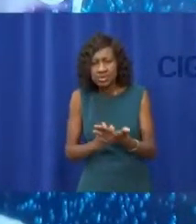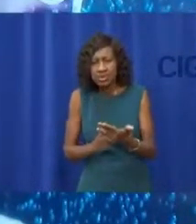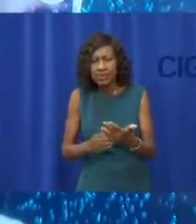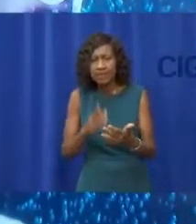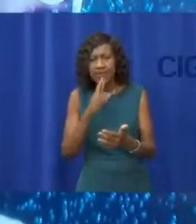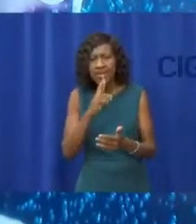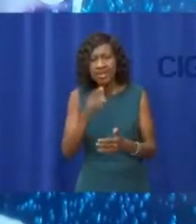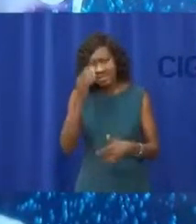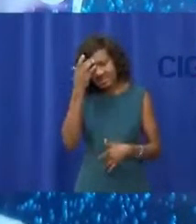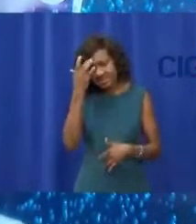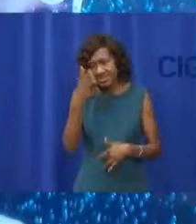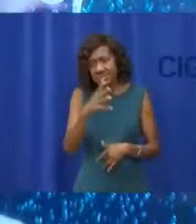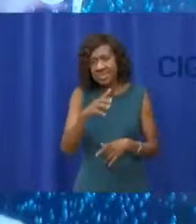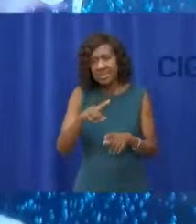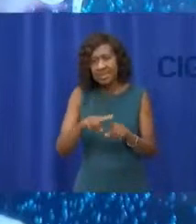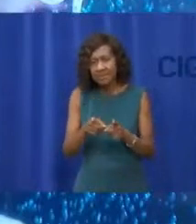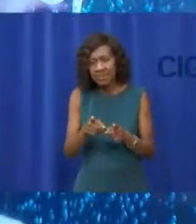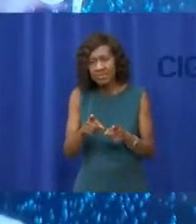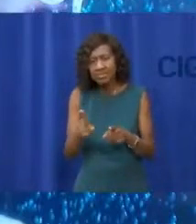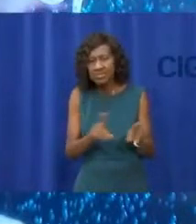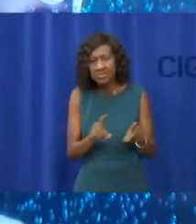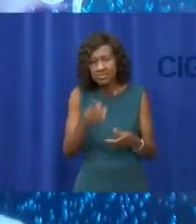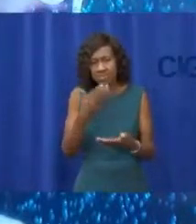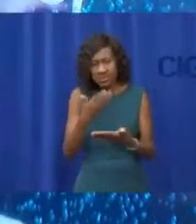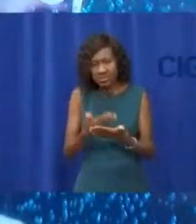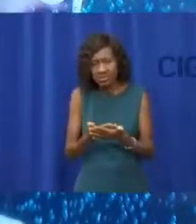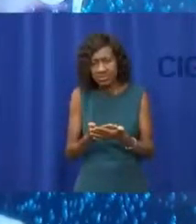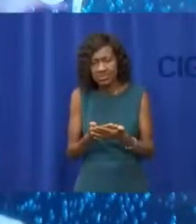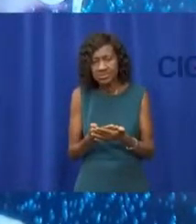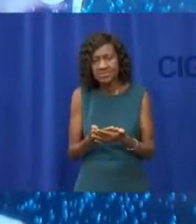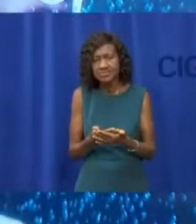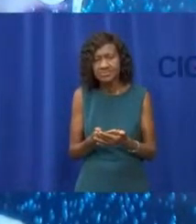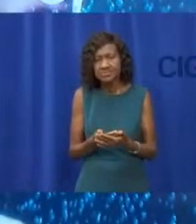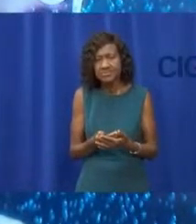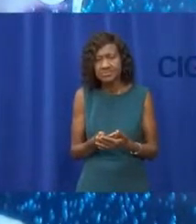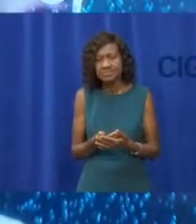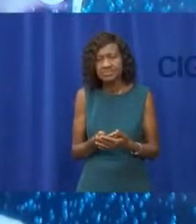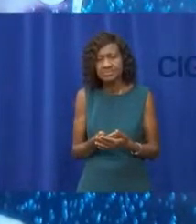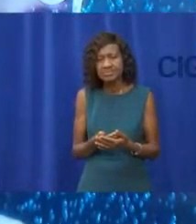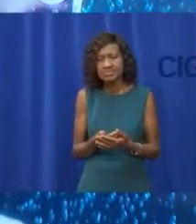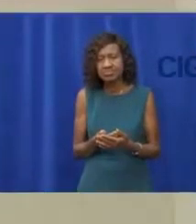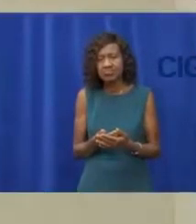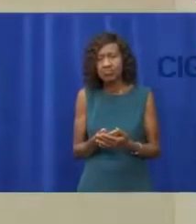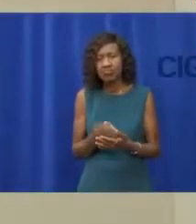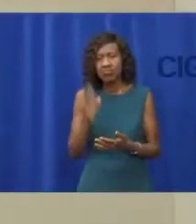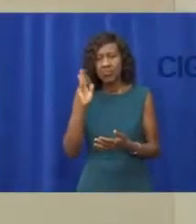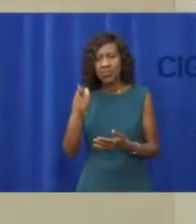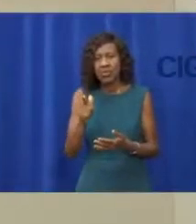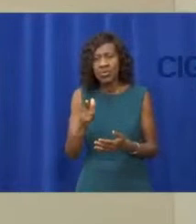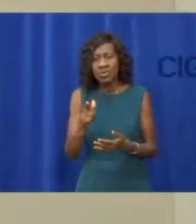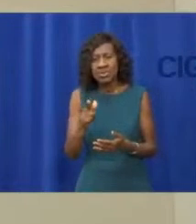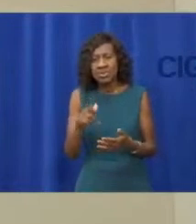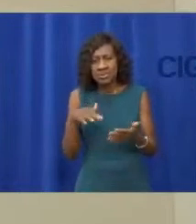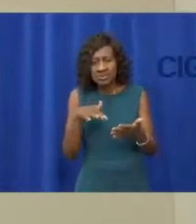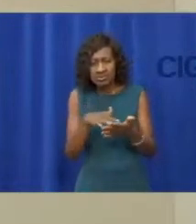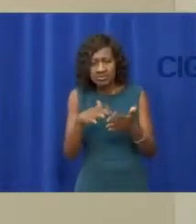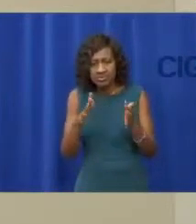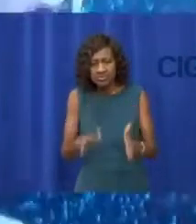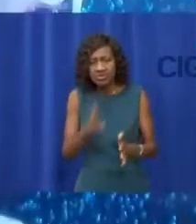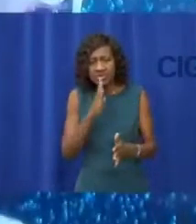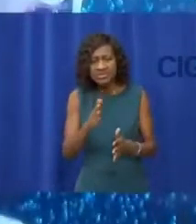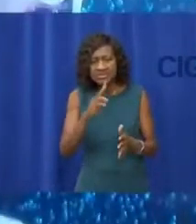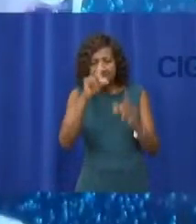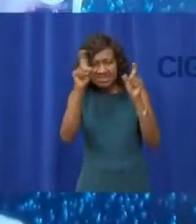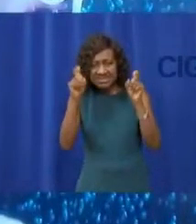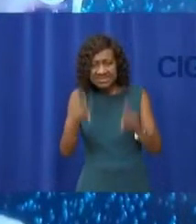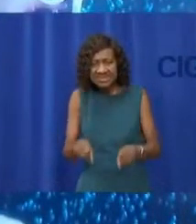in particular a problem at the minute. I think that those issues have resolved. Will they be tested before they're released? We don't currently have any plans